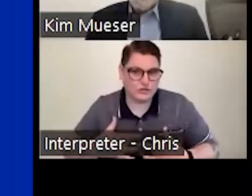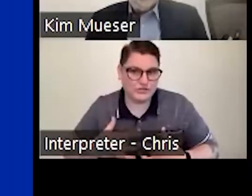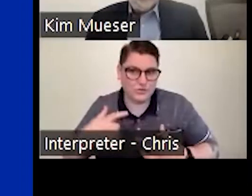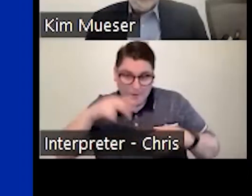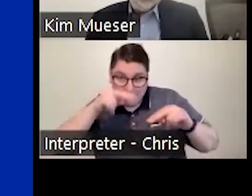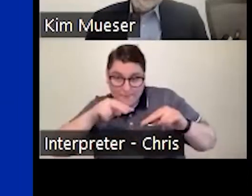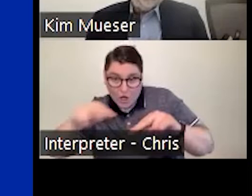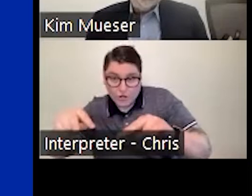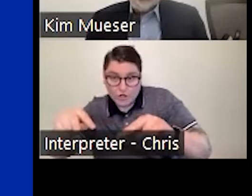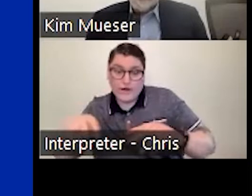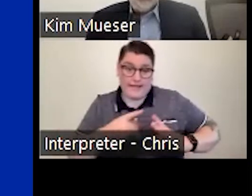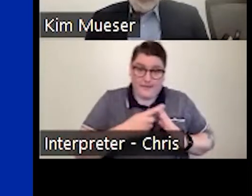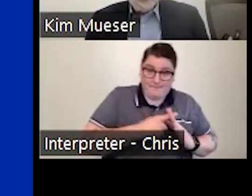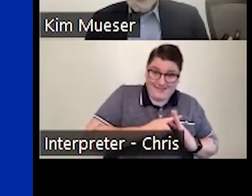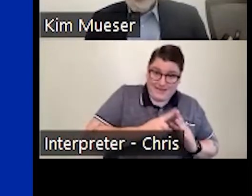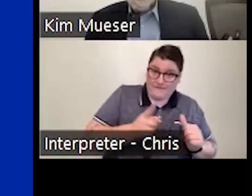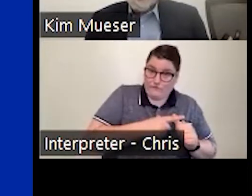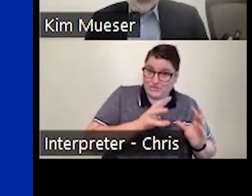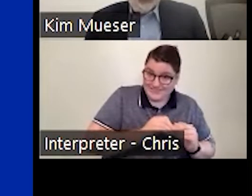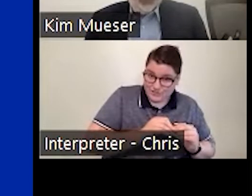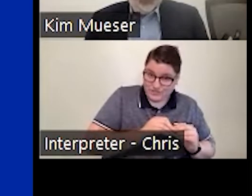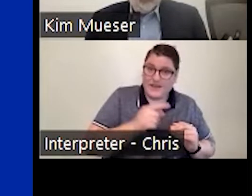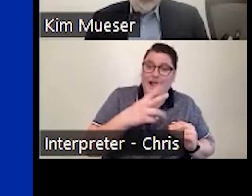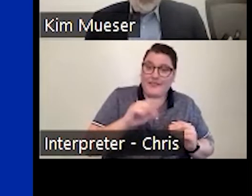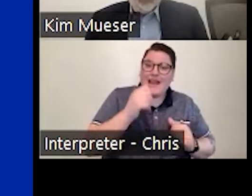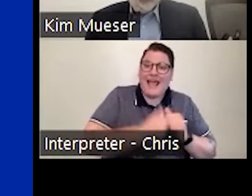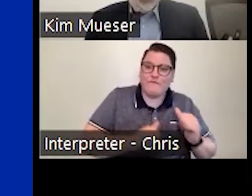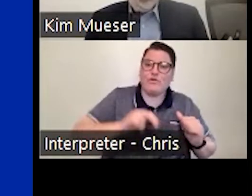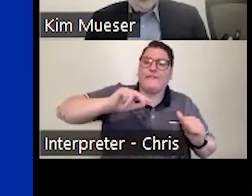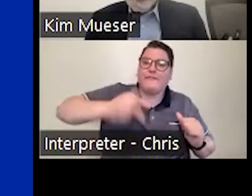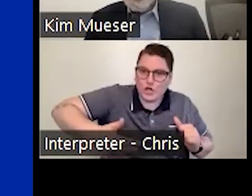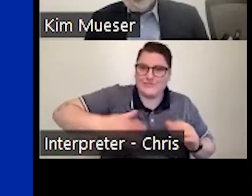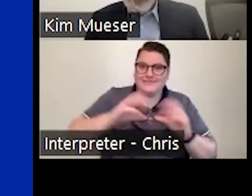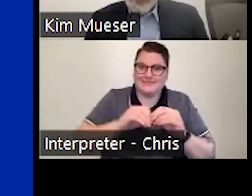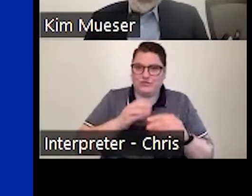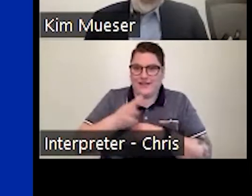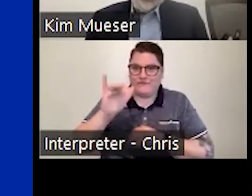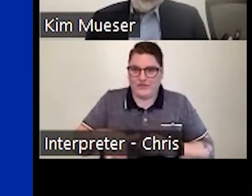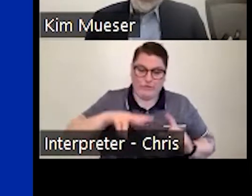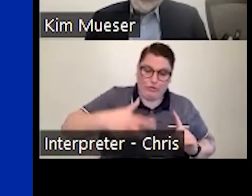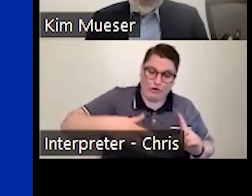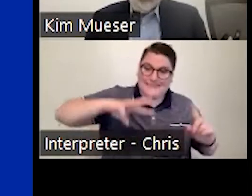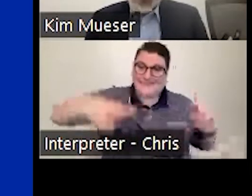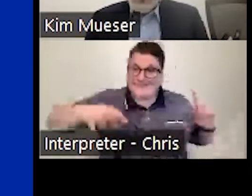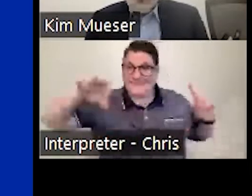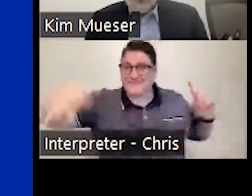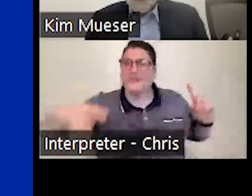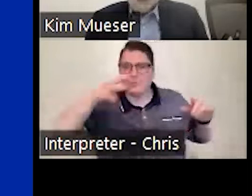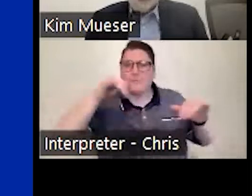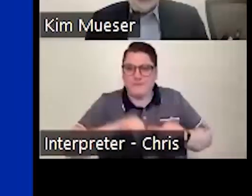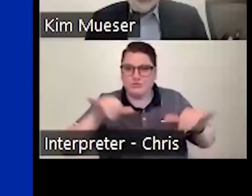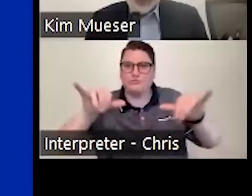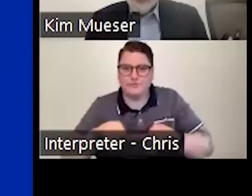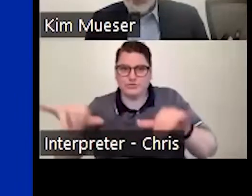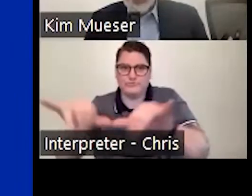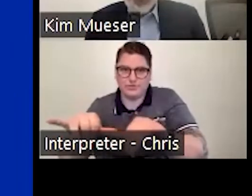the beginning of the first session and every third session thereafter. And we both discuss the symptom level, whether things